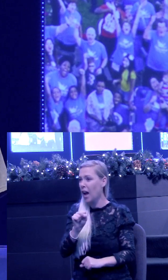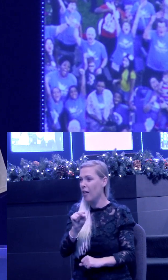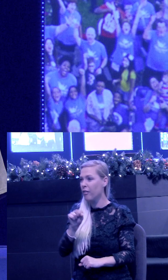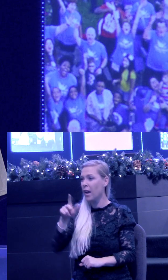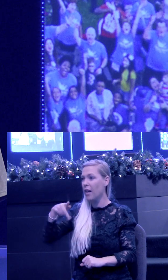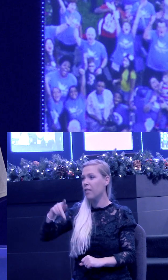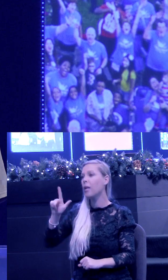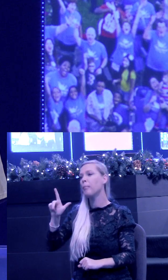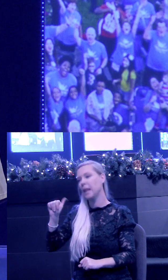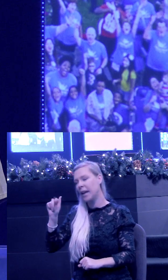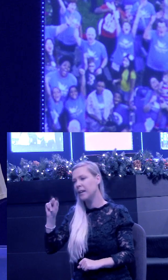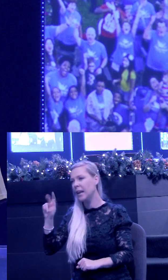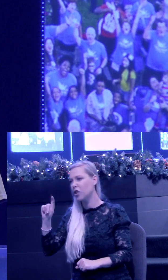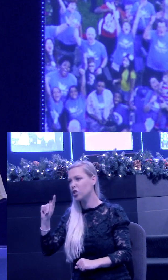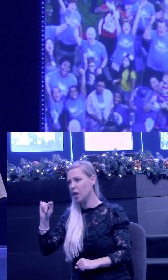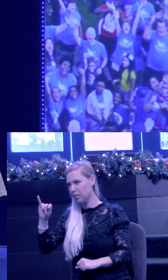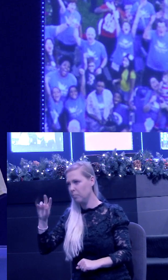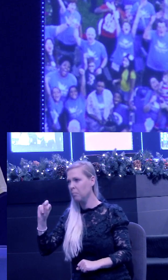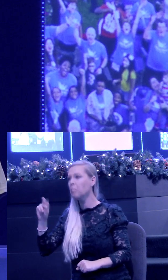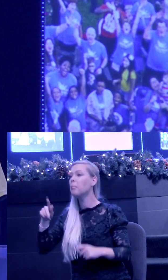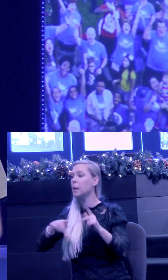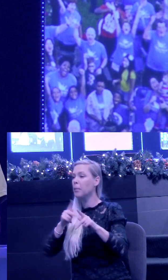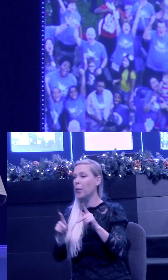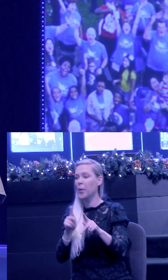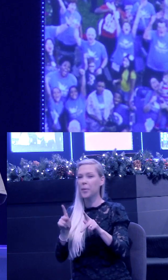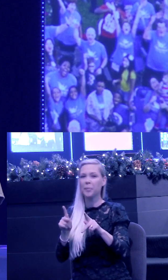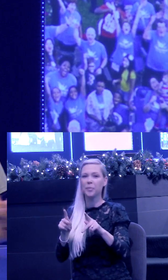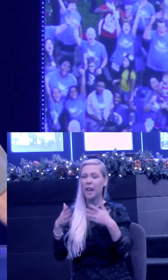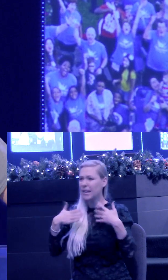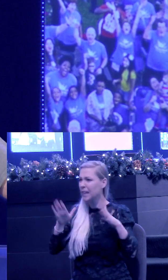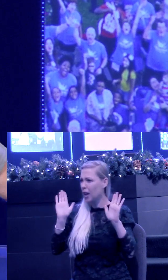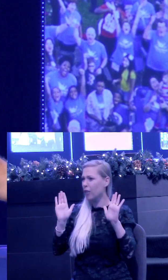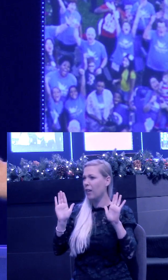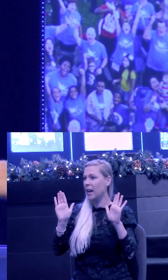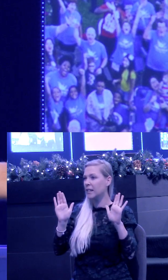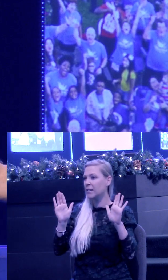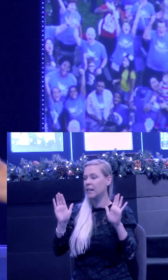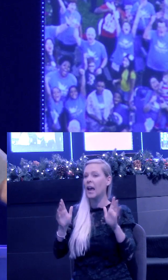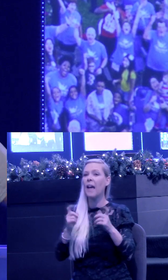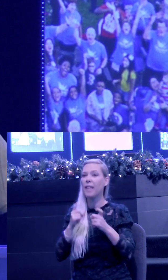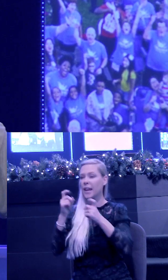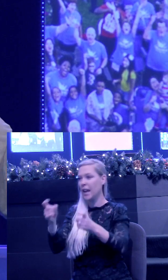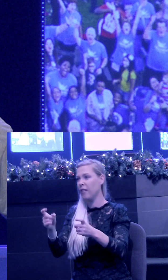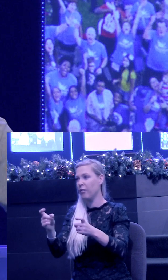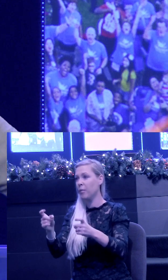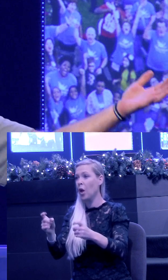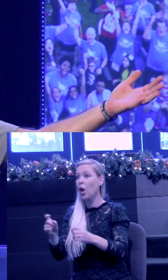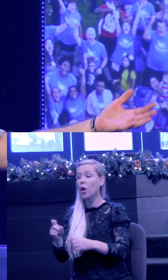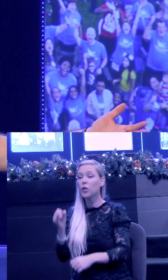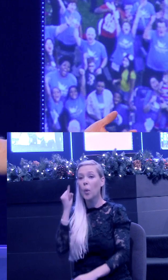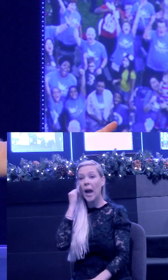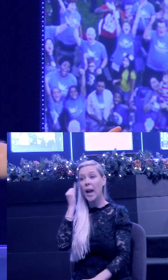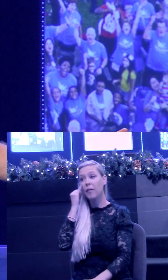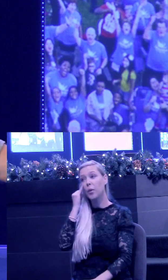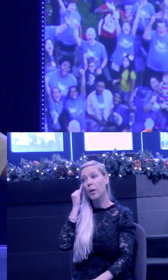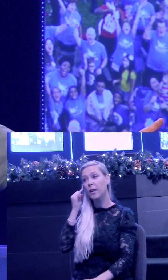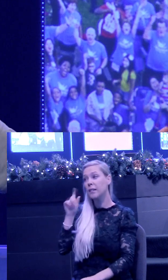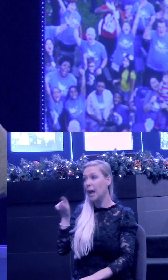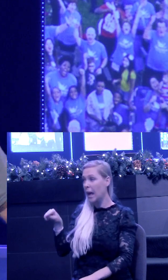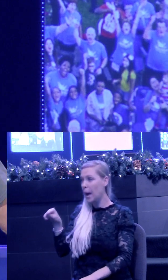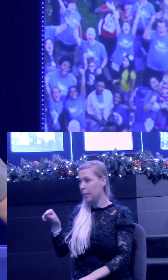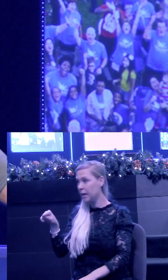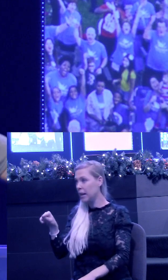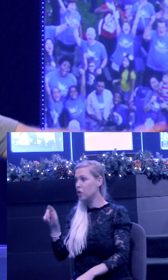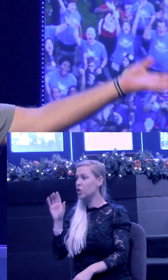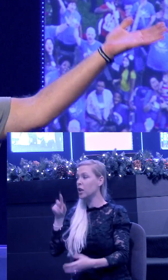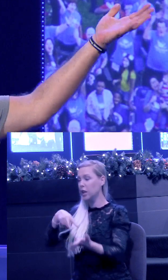was the plantation people that sacrificed and gave, and because of them, we're here. And so that's why I'm going to ask all the plantation people, if you were with us when we were in plantation,